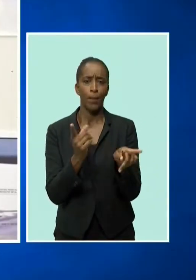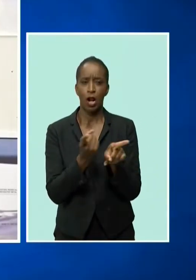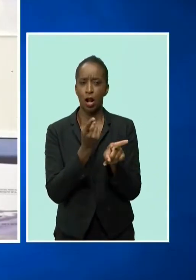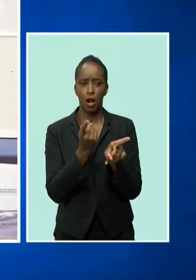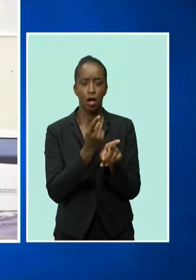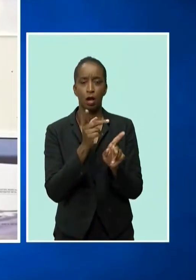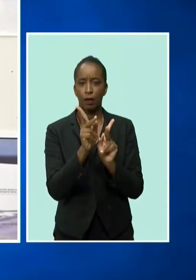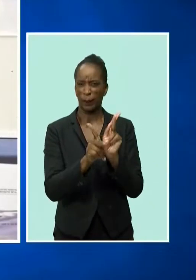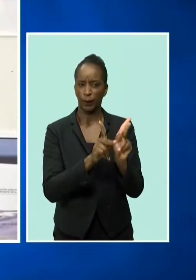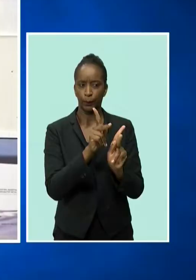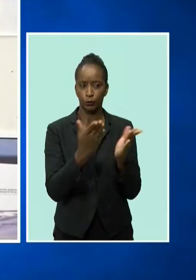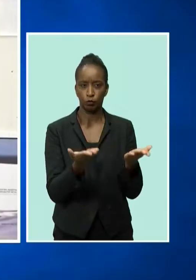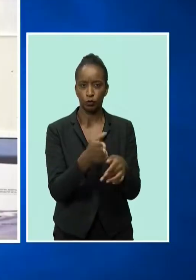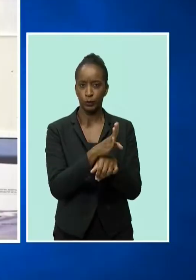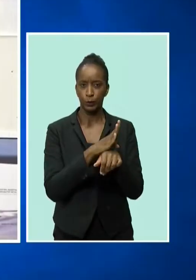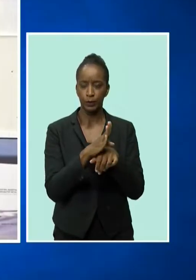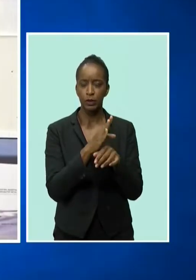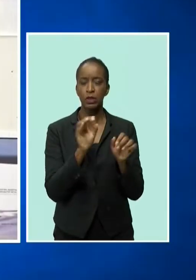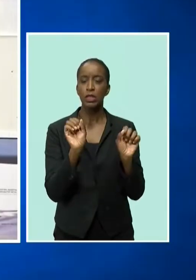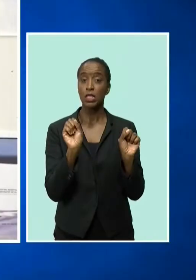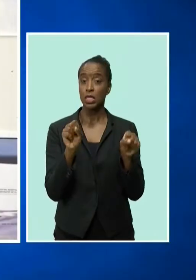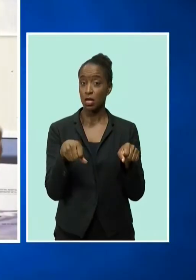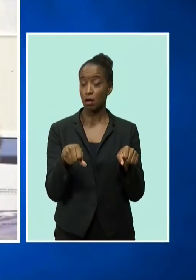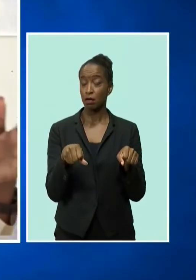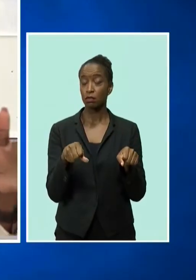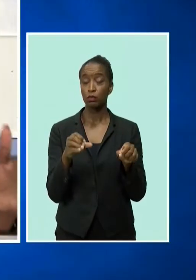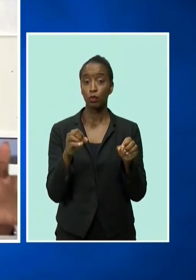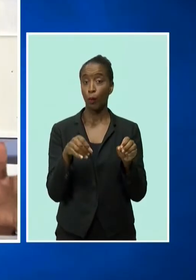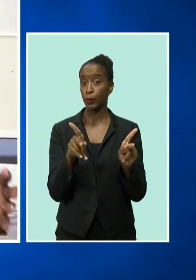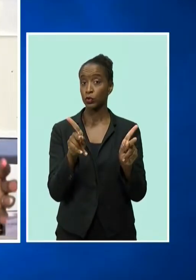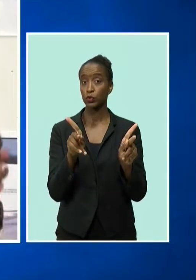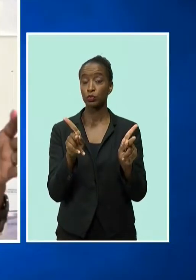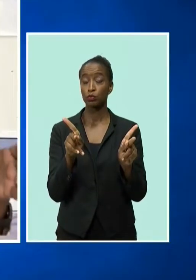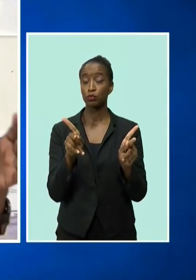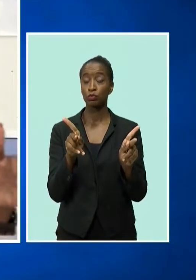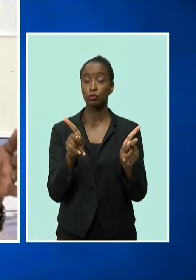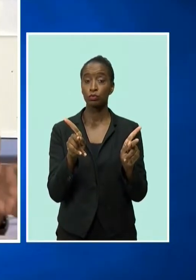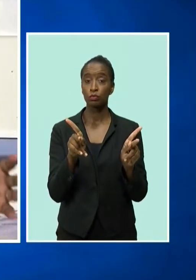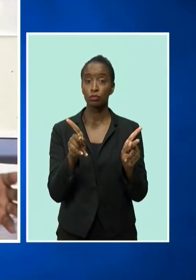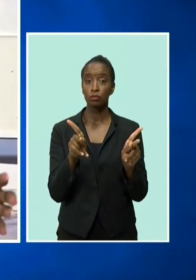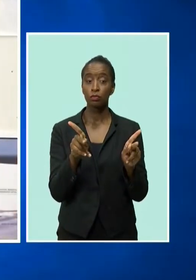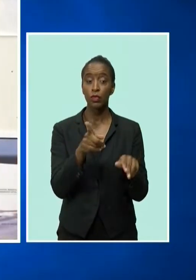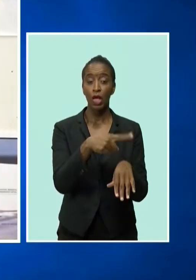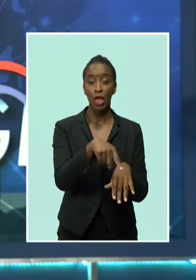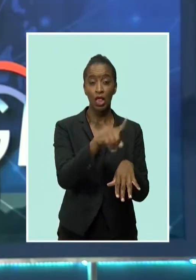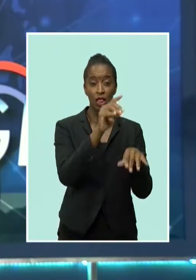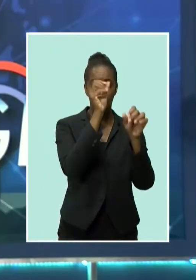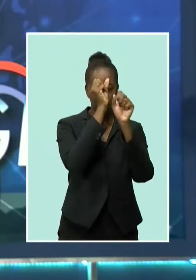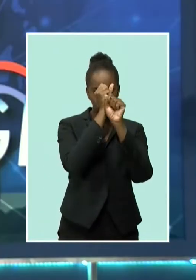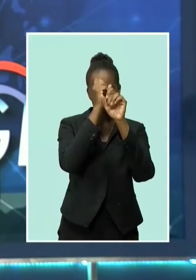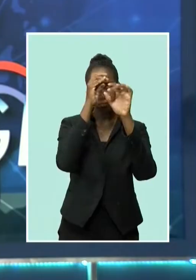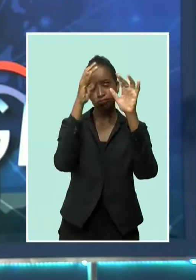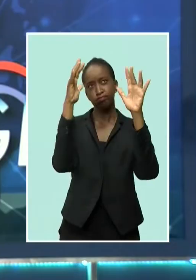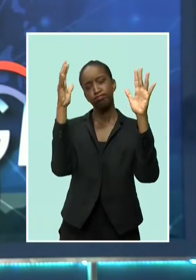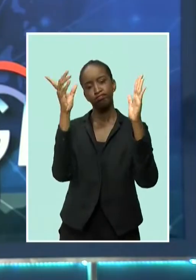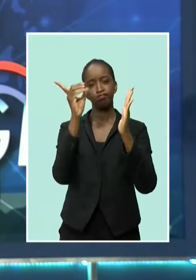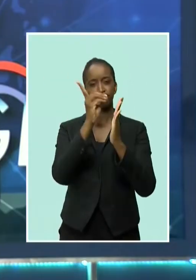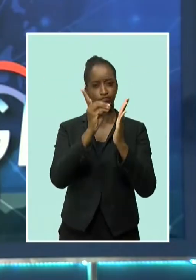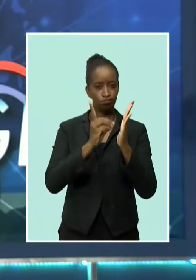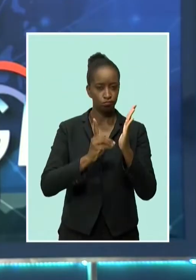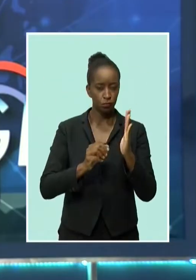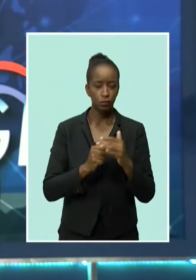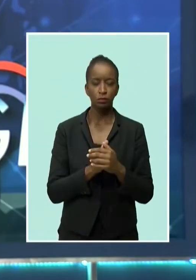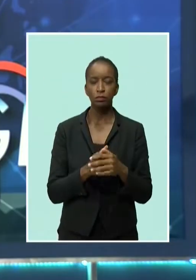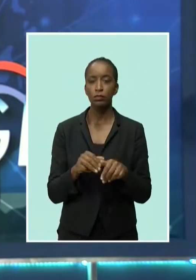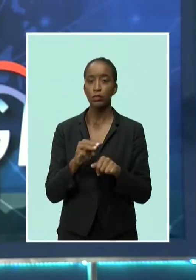also had an opportunity to be able to define what that space would look like. The minister adds